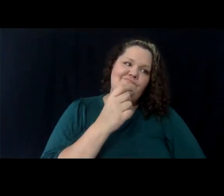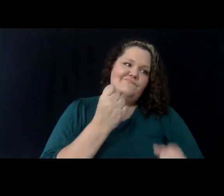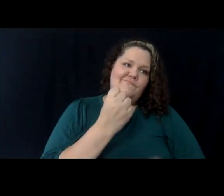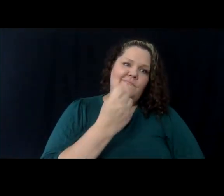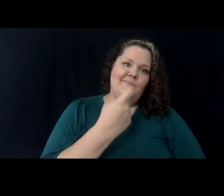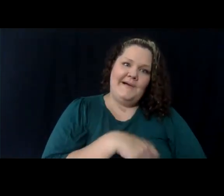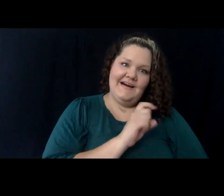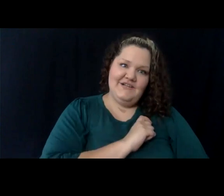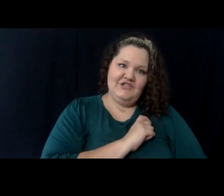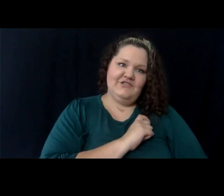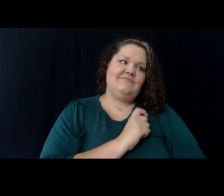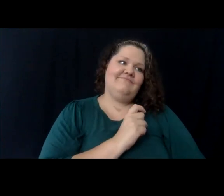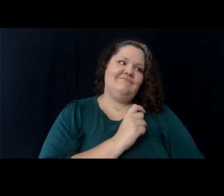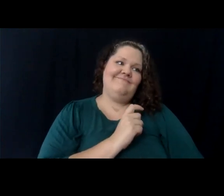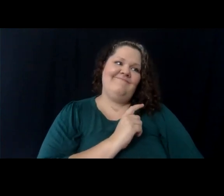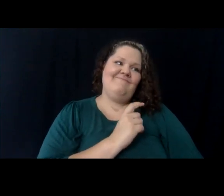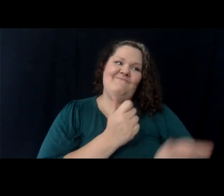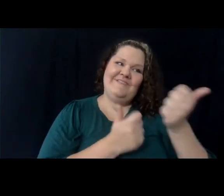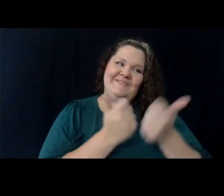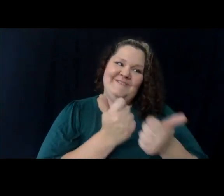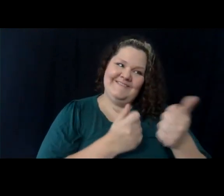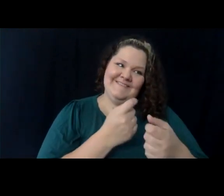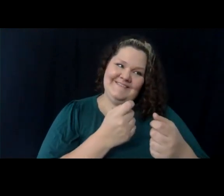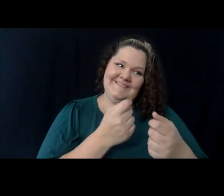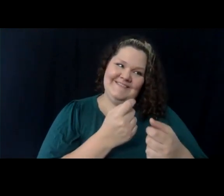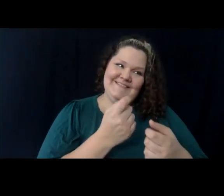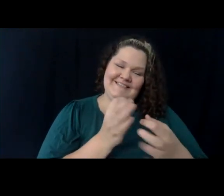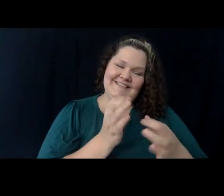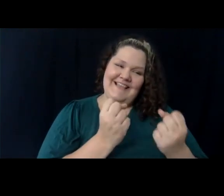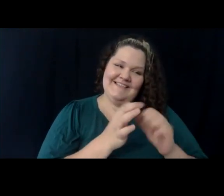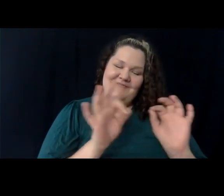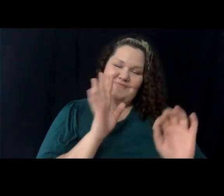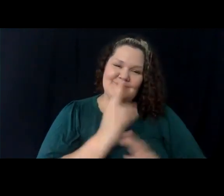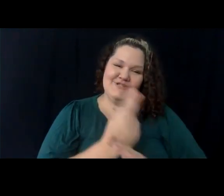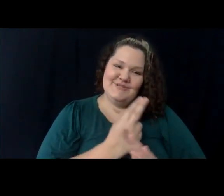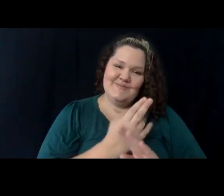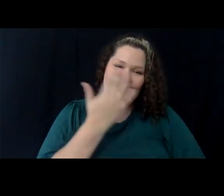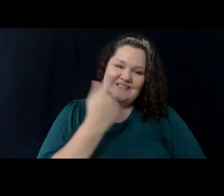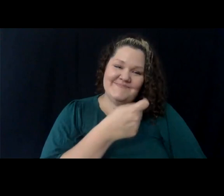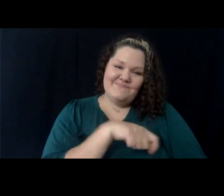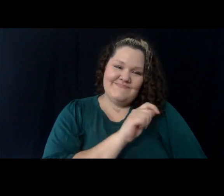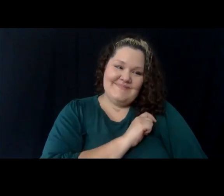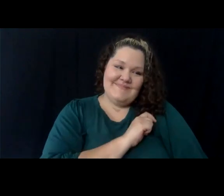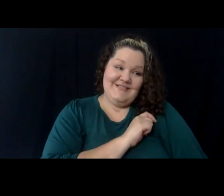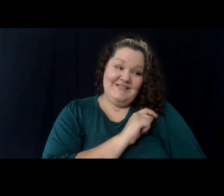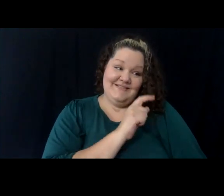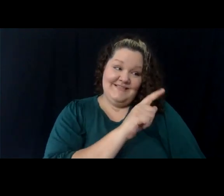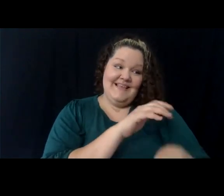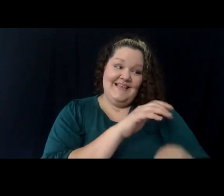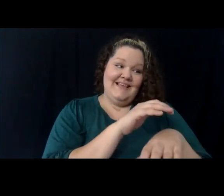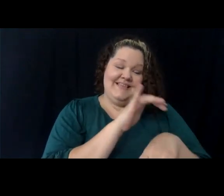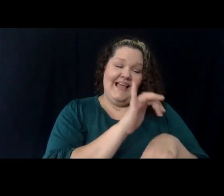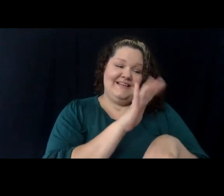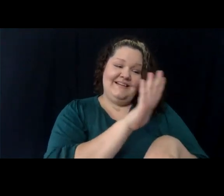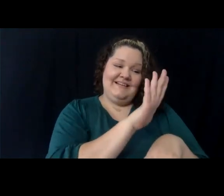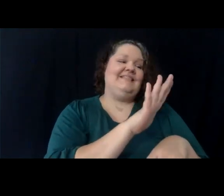Yeah, for sure. I mean, yeah, if you have someone who is coming from a Spanish background, like, I mean, what sign language, right? If we start talking